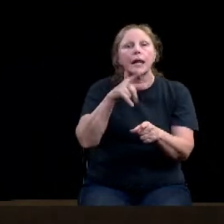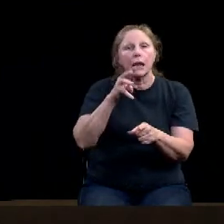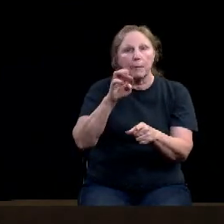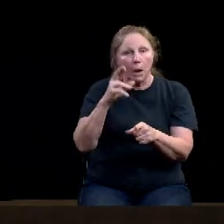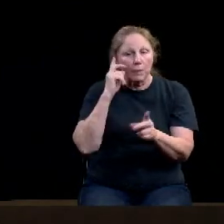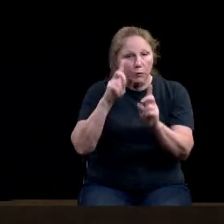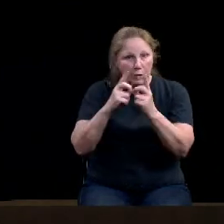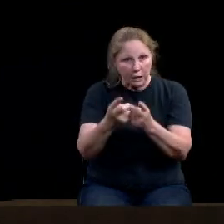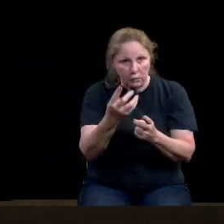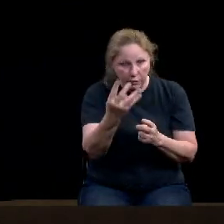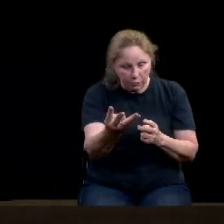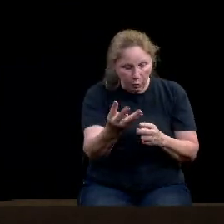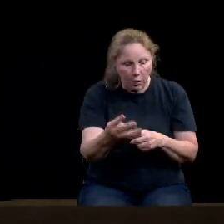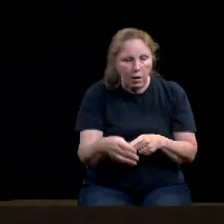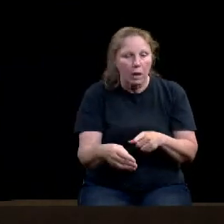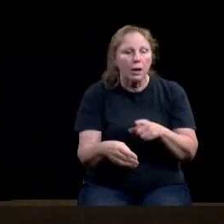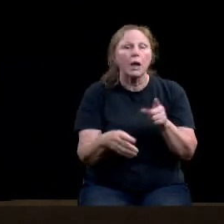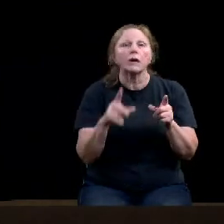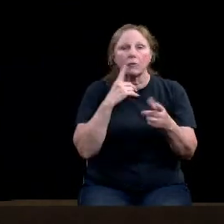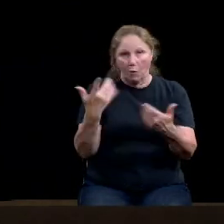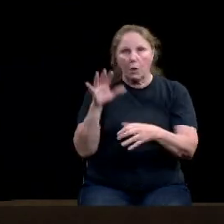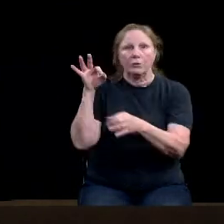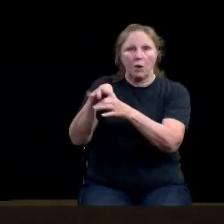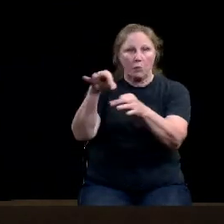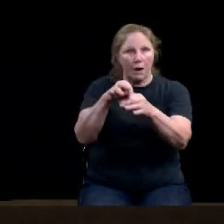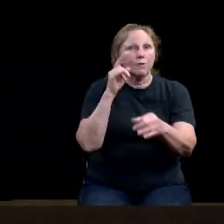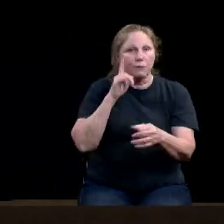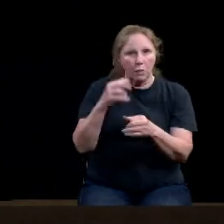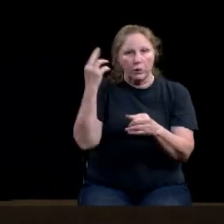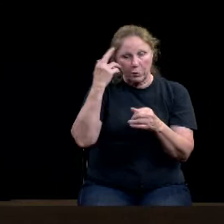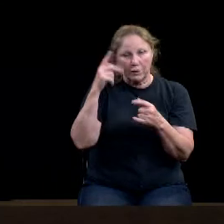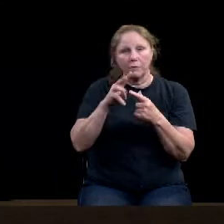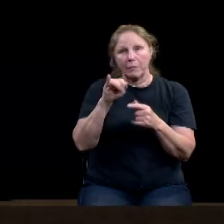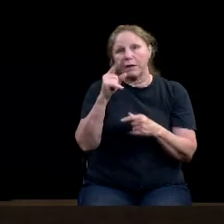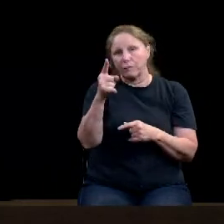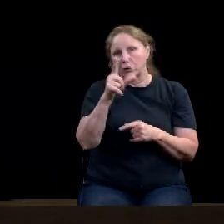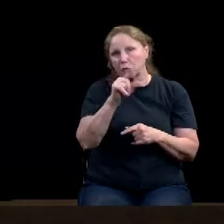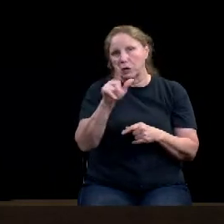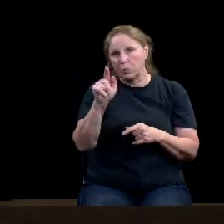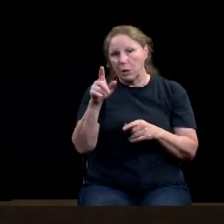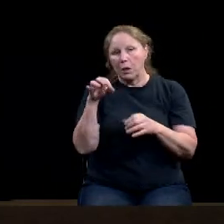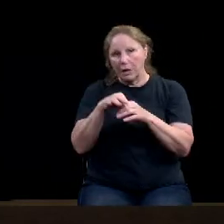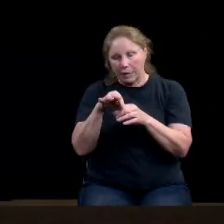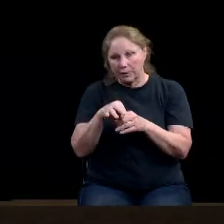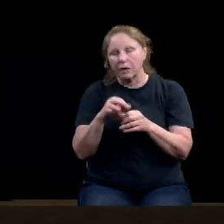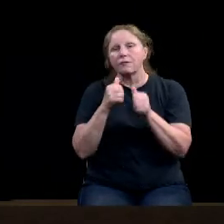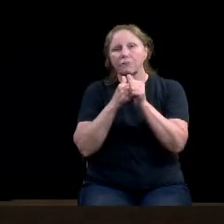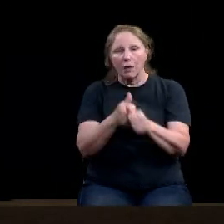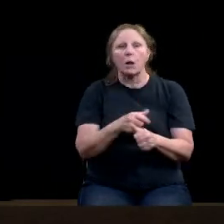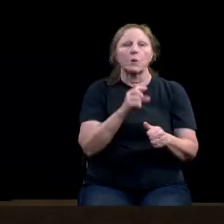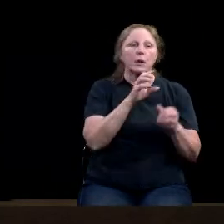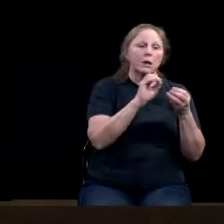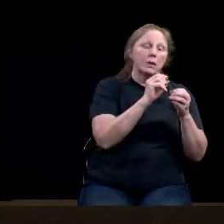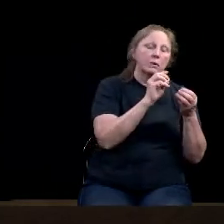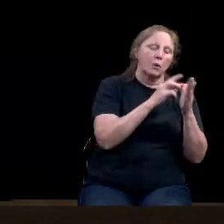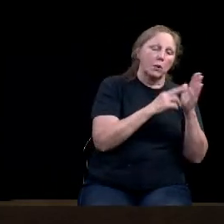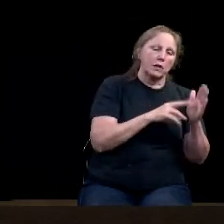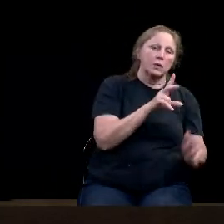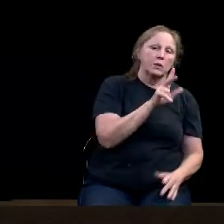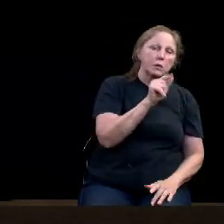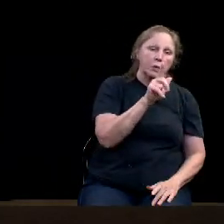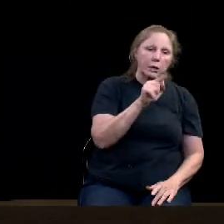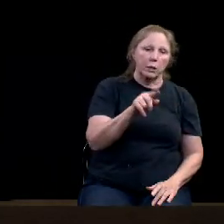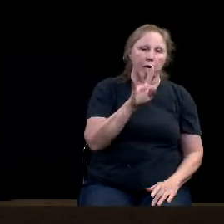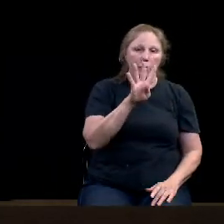ordinances 2021-141, issued on March 16th, 2021, canceling the May 1st election for unopposed council